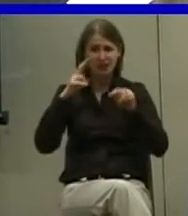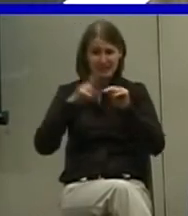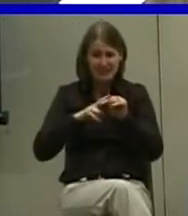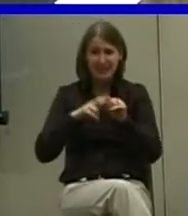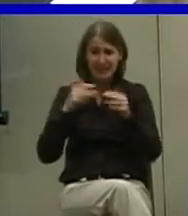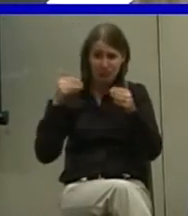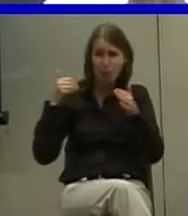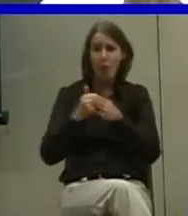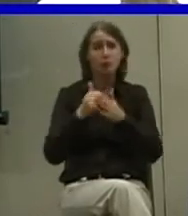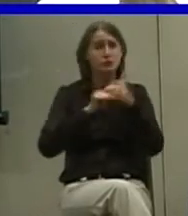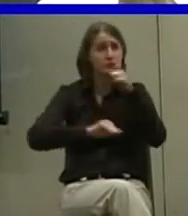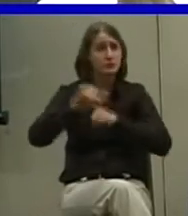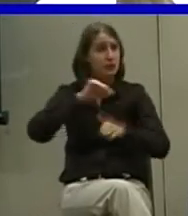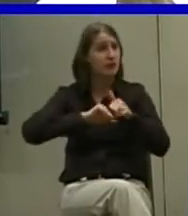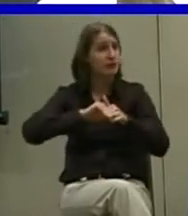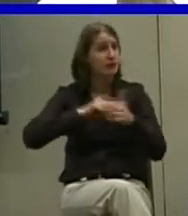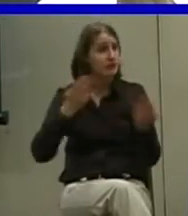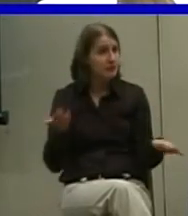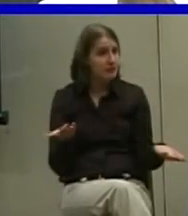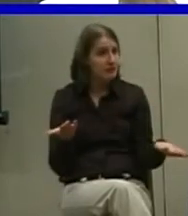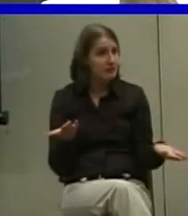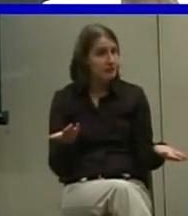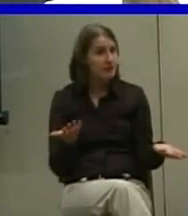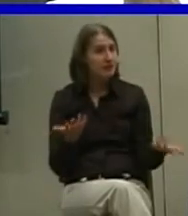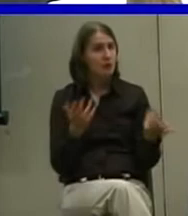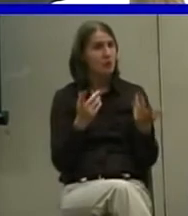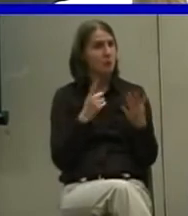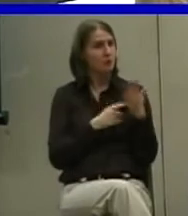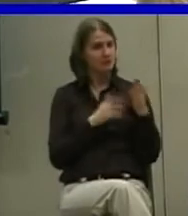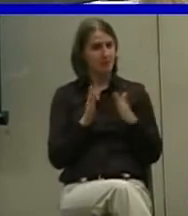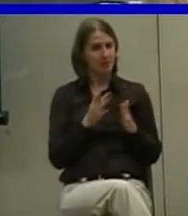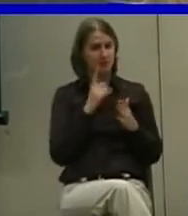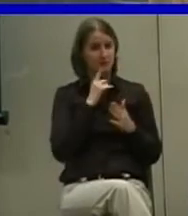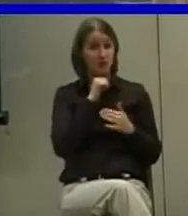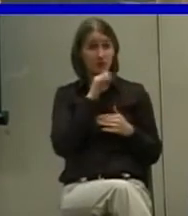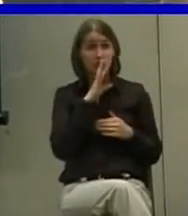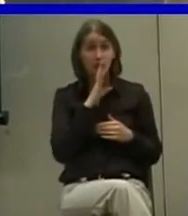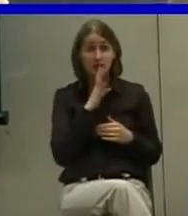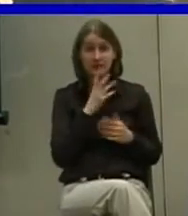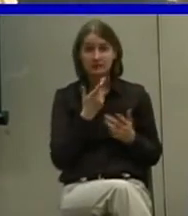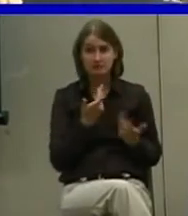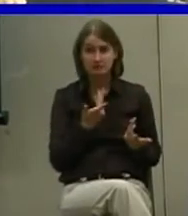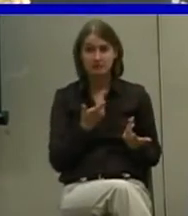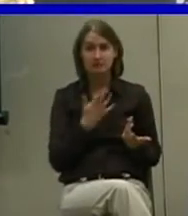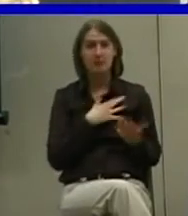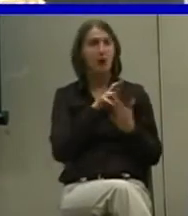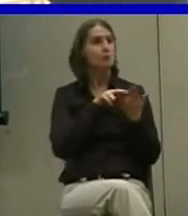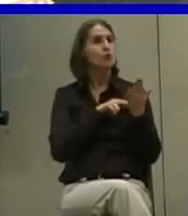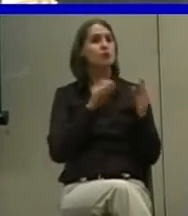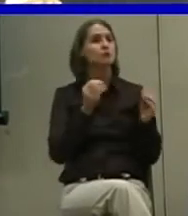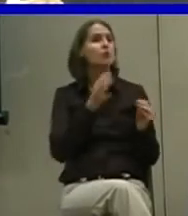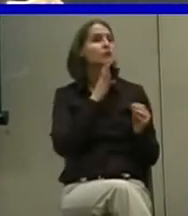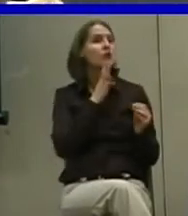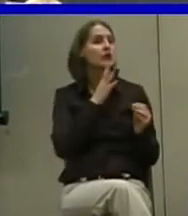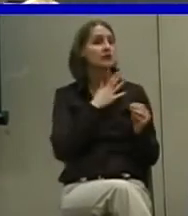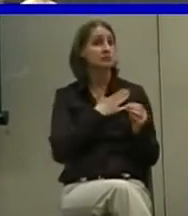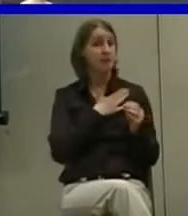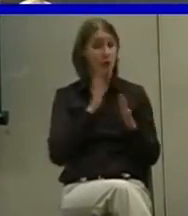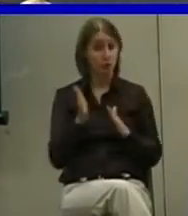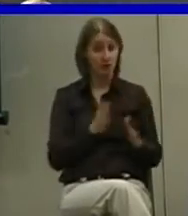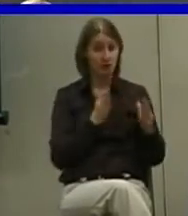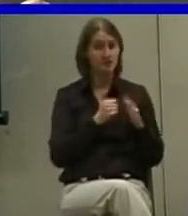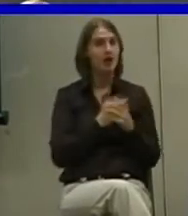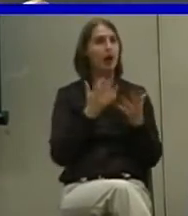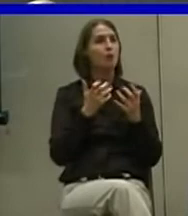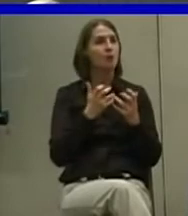apart. What's the arrangement for not talking? You know, my rule is no talking. My arrangement, I want you